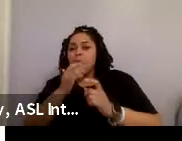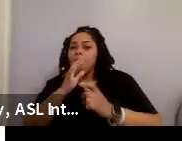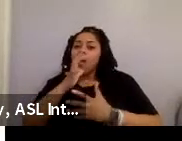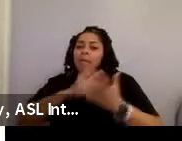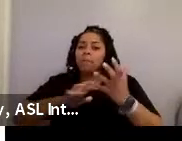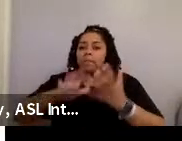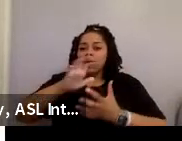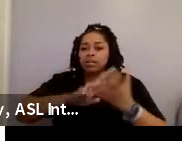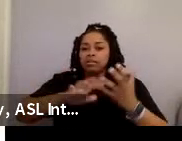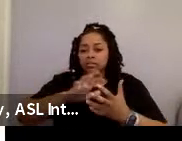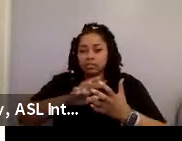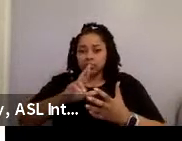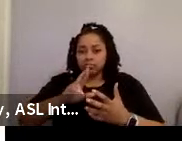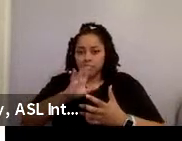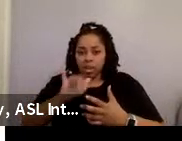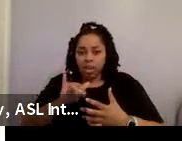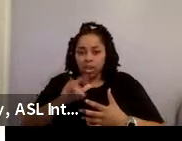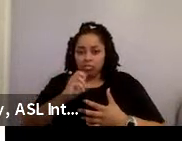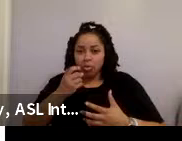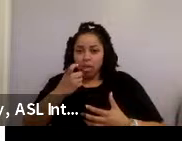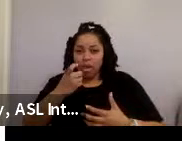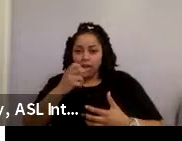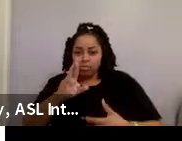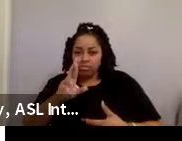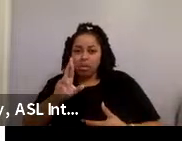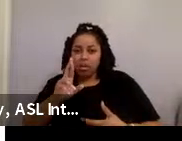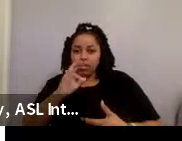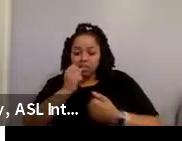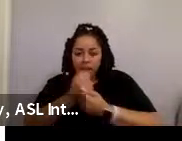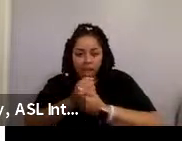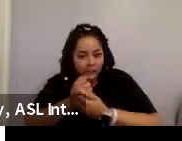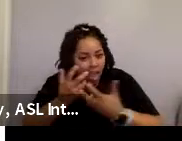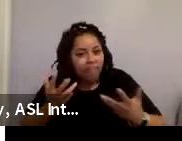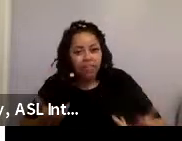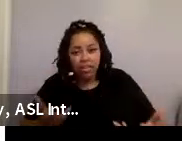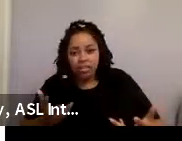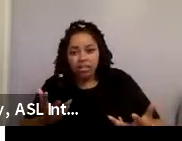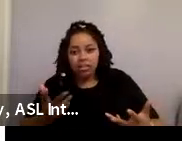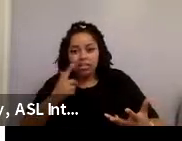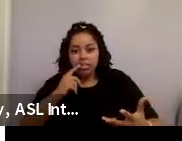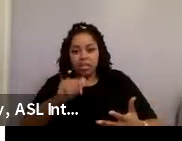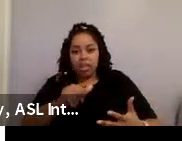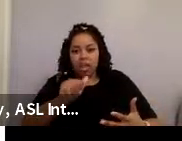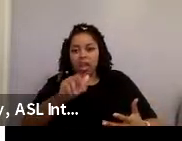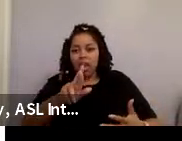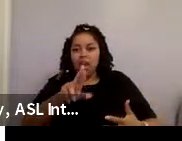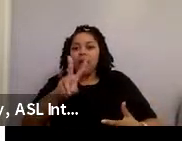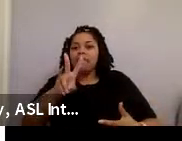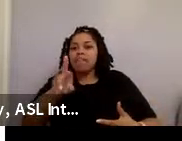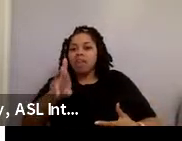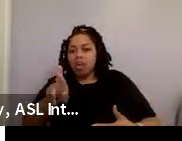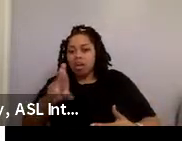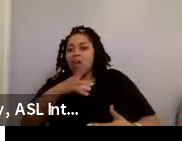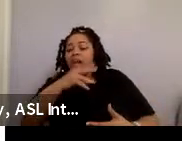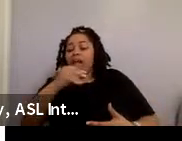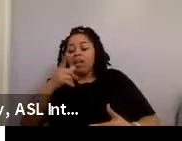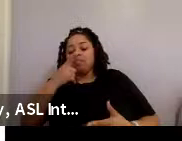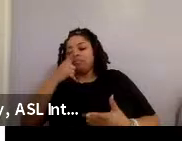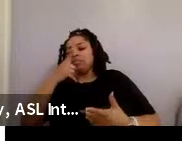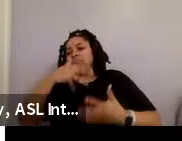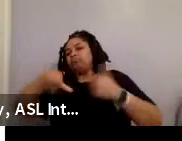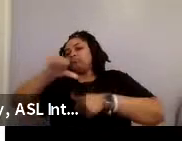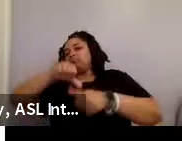reality. So XR is really everything that AR, VR, and its